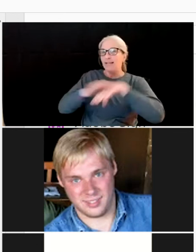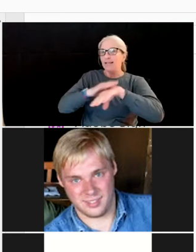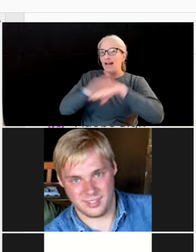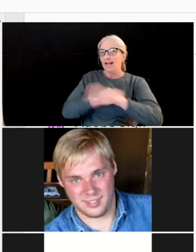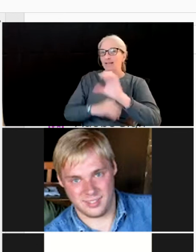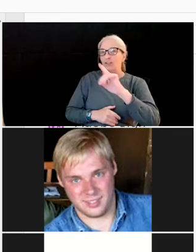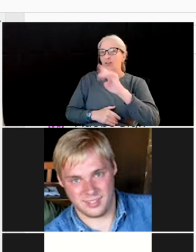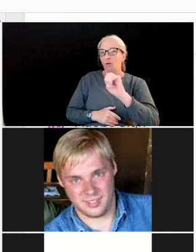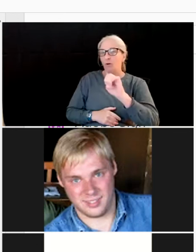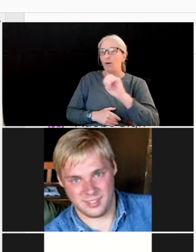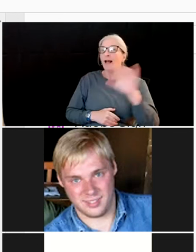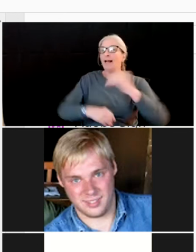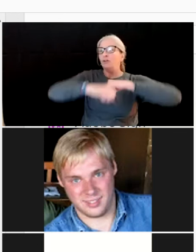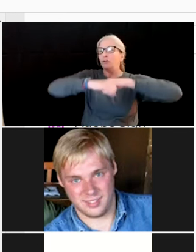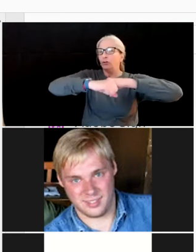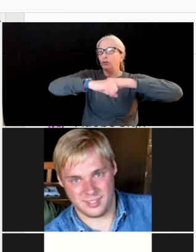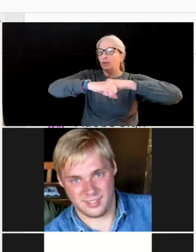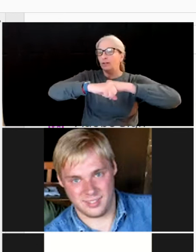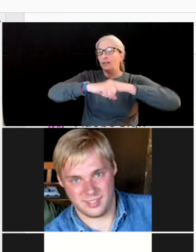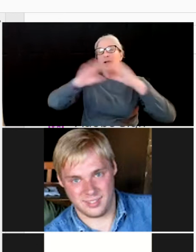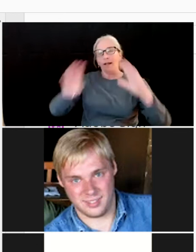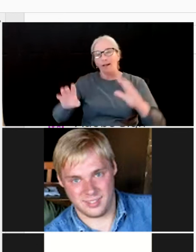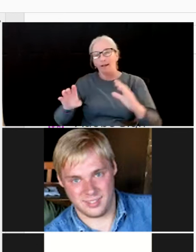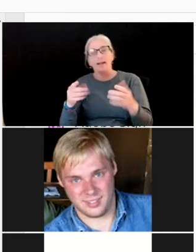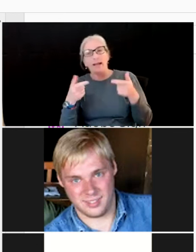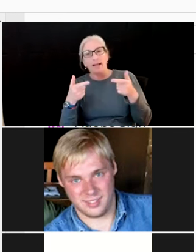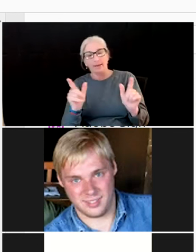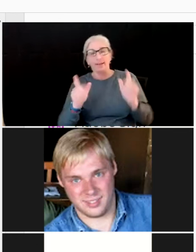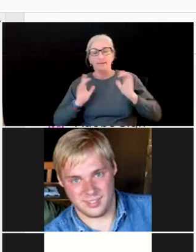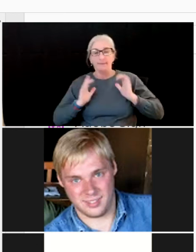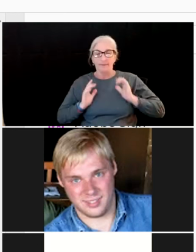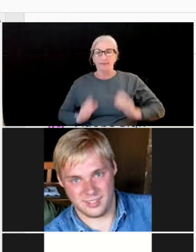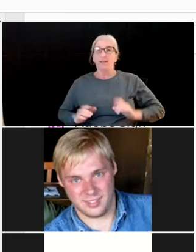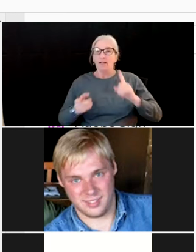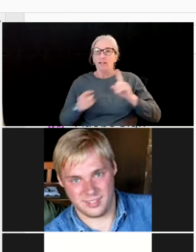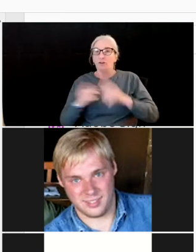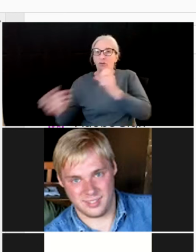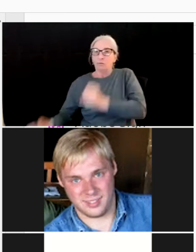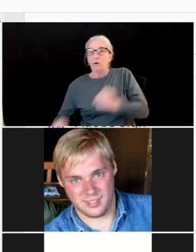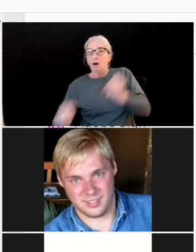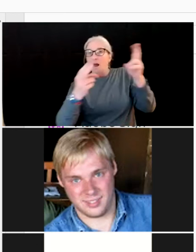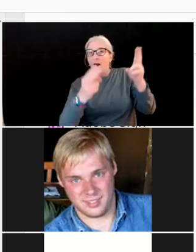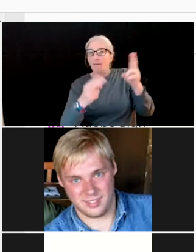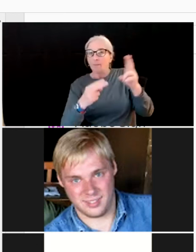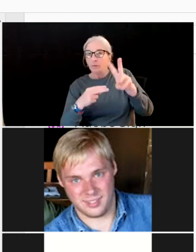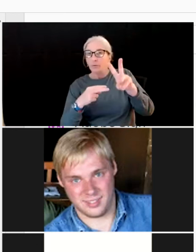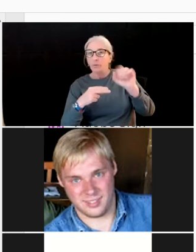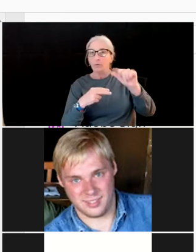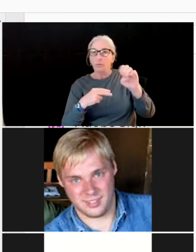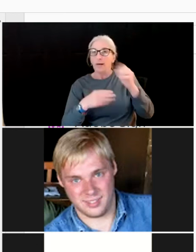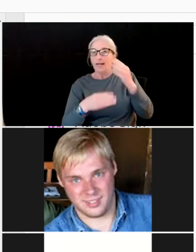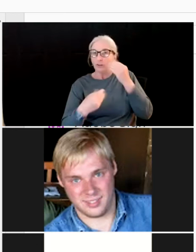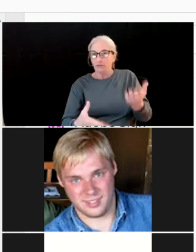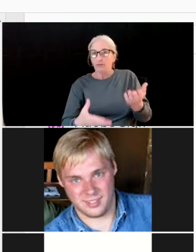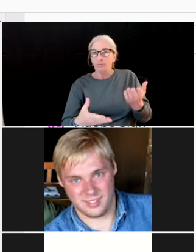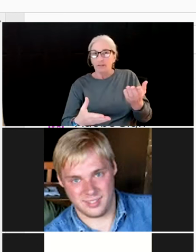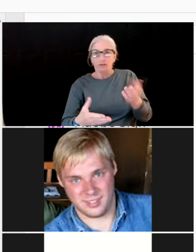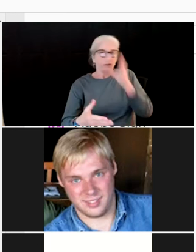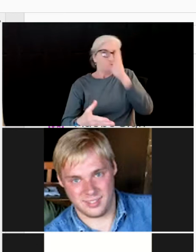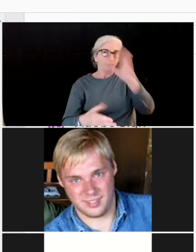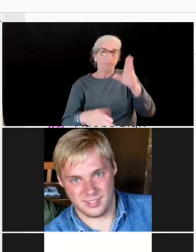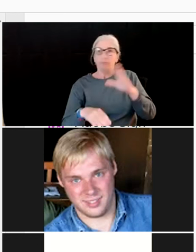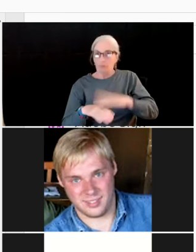their account. But what it would do is it would allow clients to upload wage information data. So how many